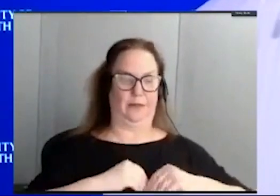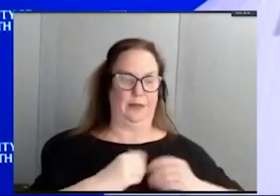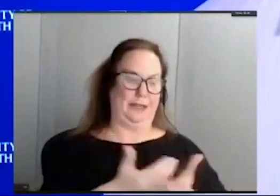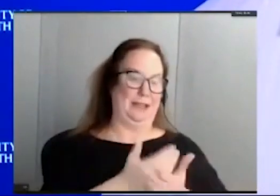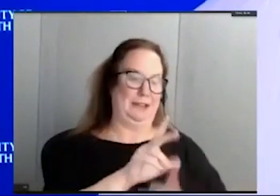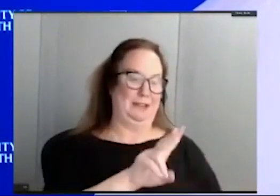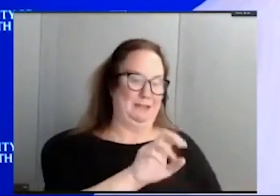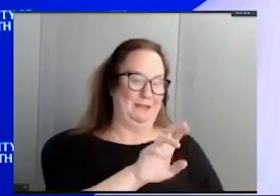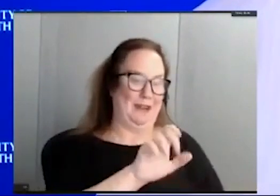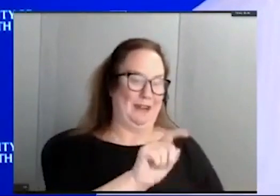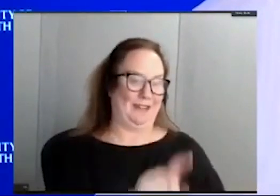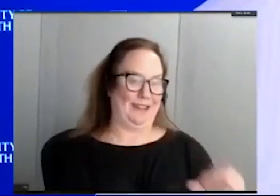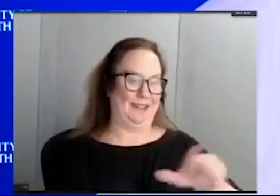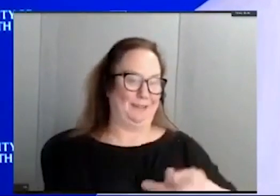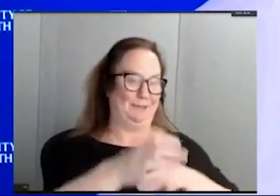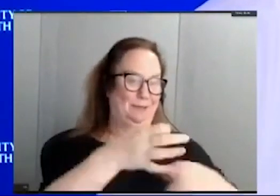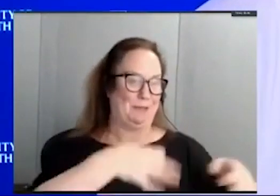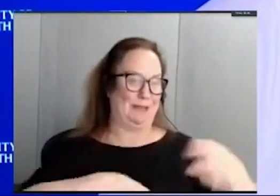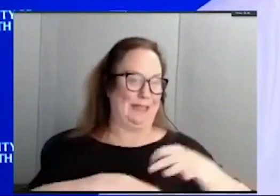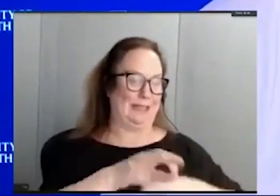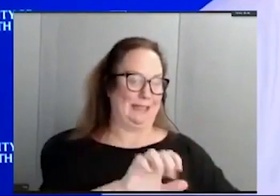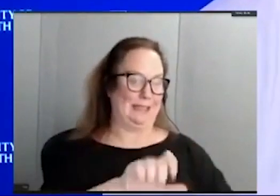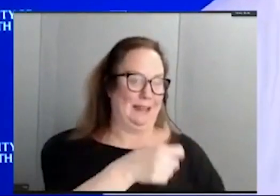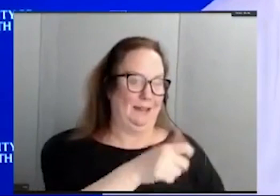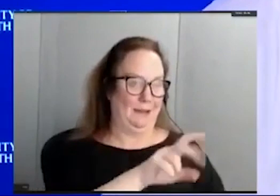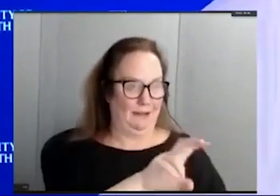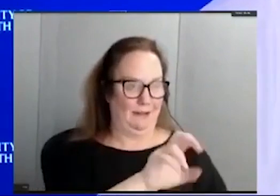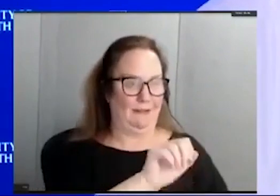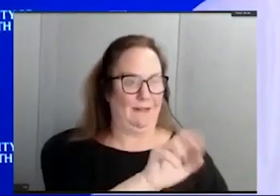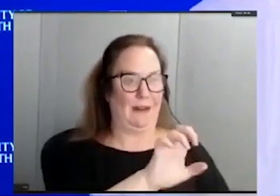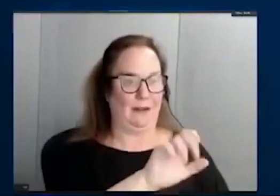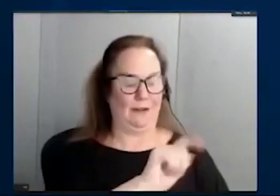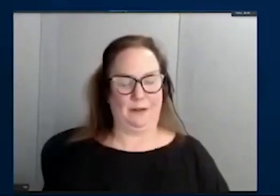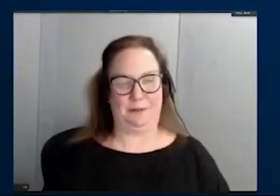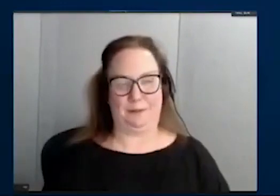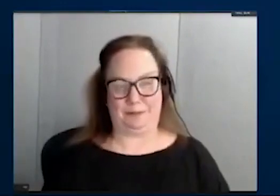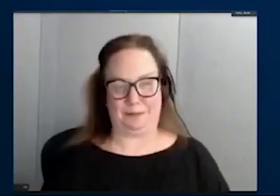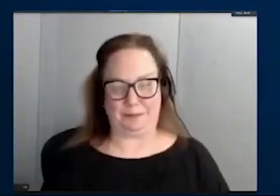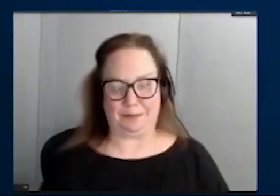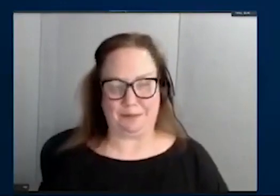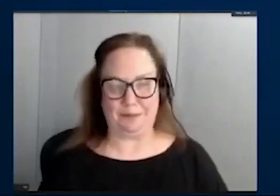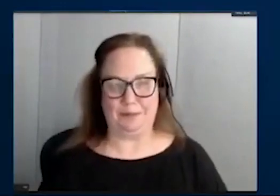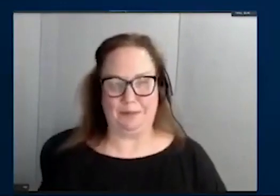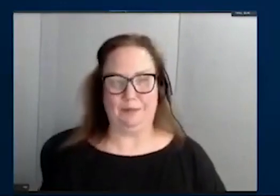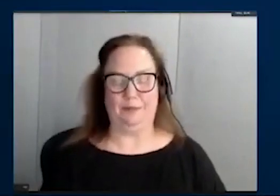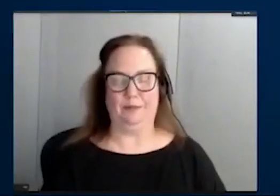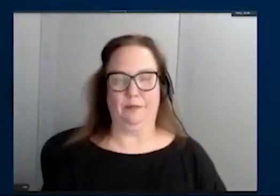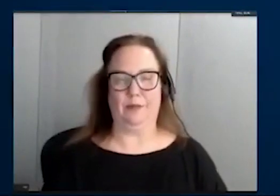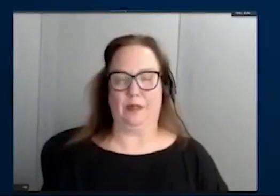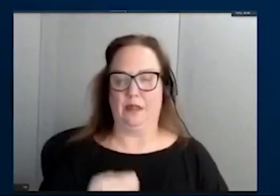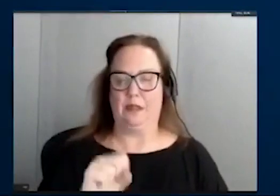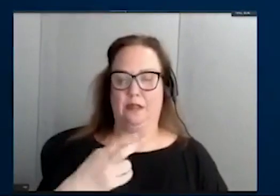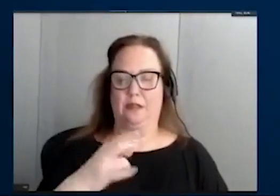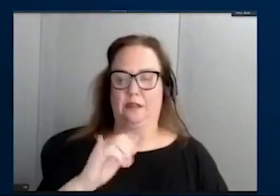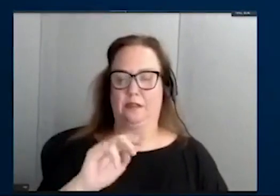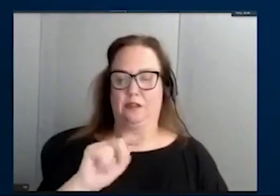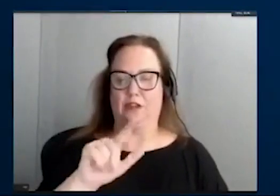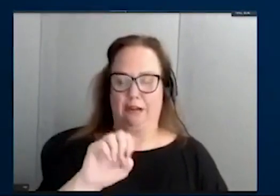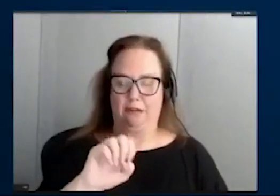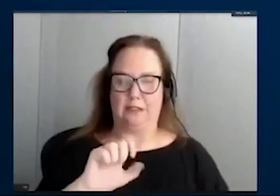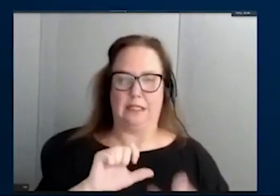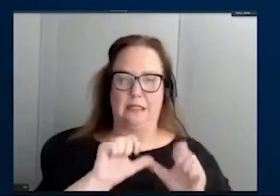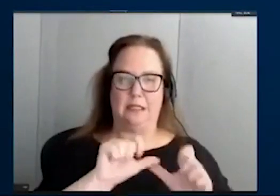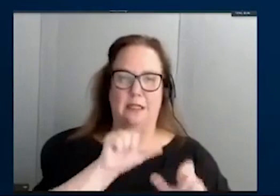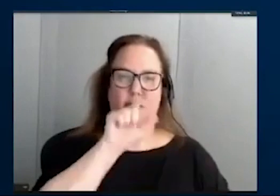now displaced that specific variant spike. So. Couple more questions. Isaac wants to know, I know that shingles is caused by lingering chickenpox virus. Might